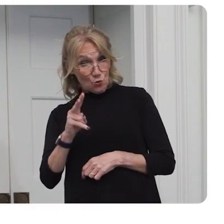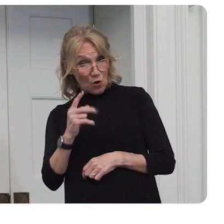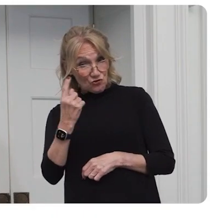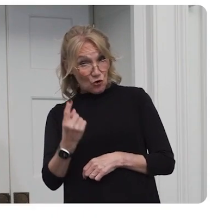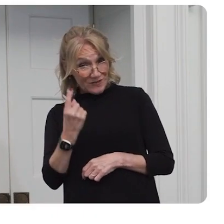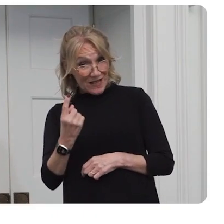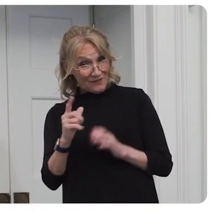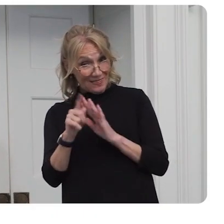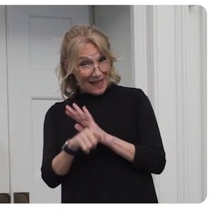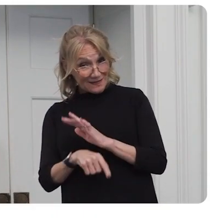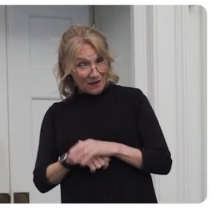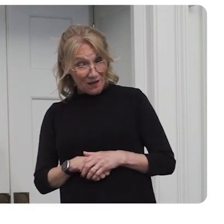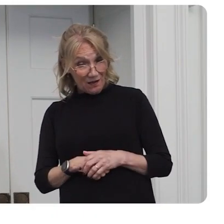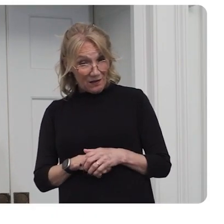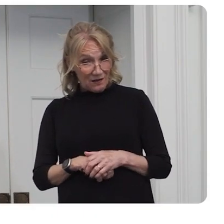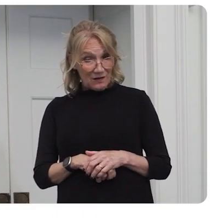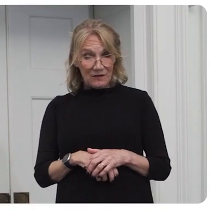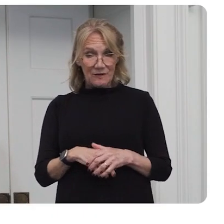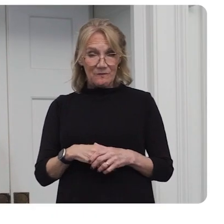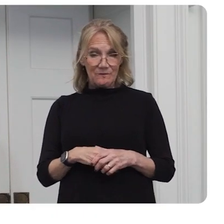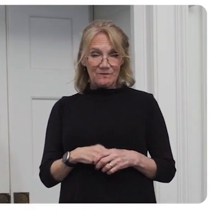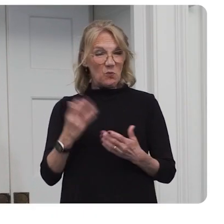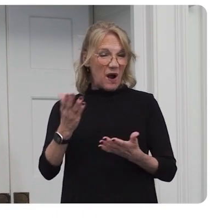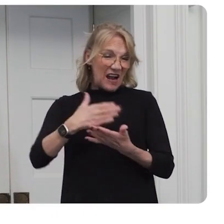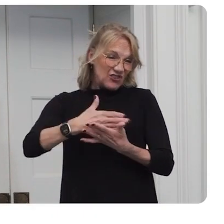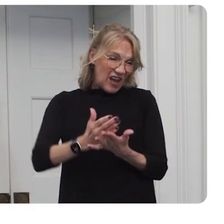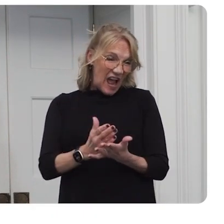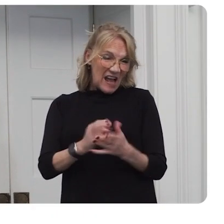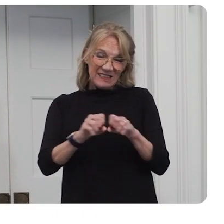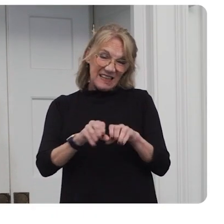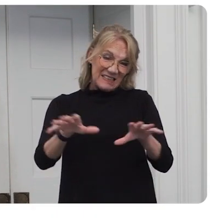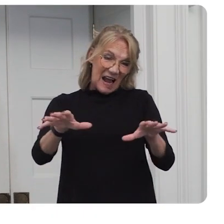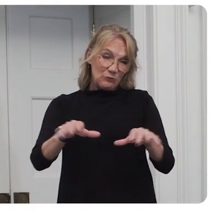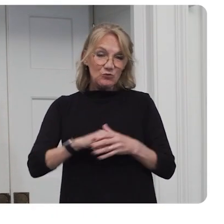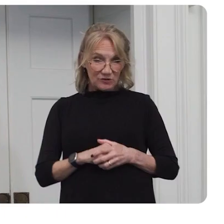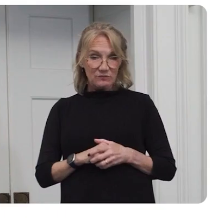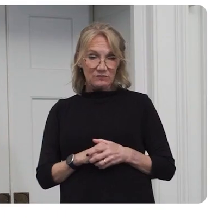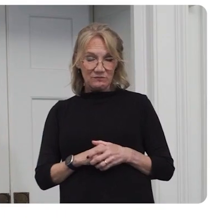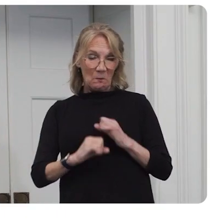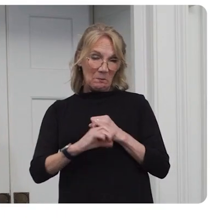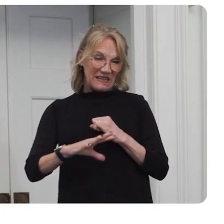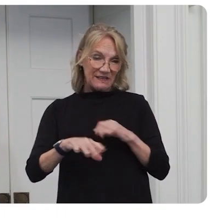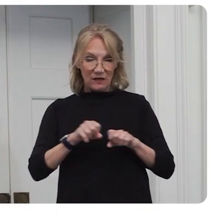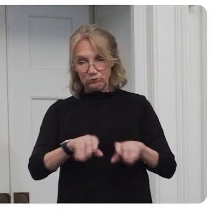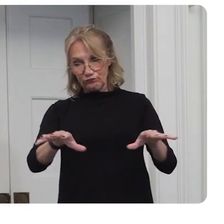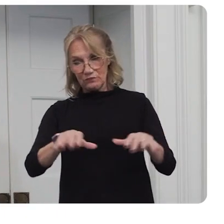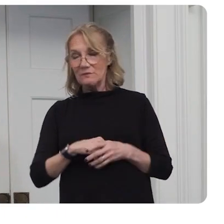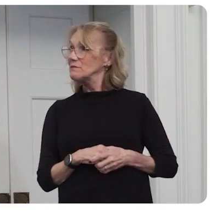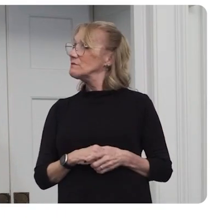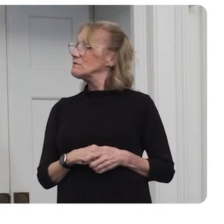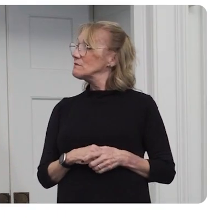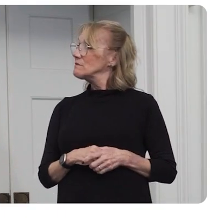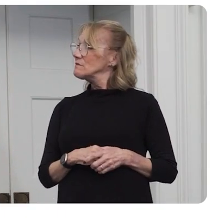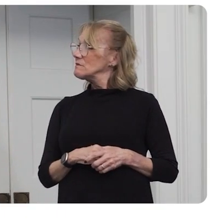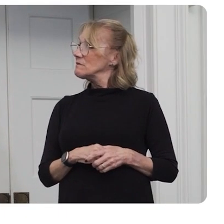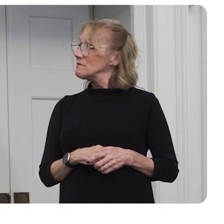watch yourself back? Well, you share just it a like lot. to I do, film it. Yeah, I do, yeah. Share You do it watch on social yourself? media.